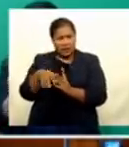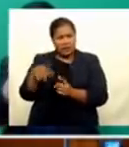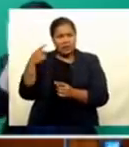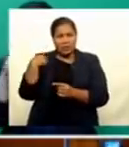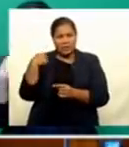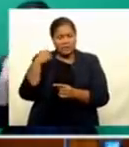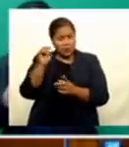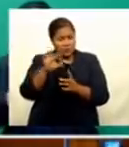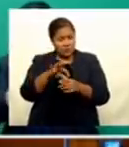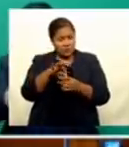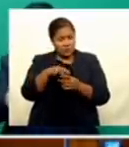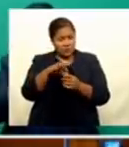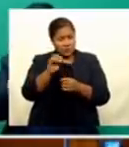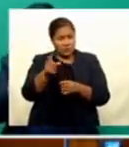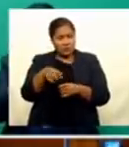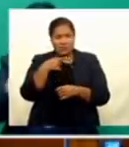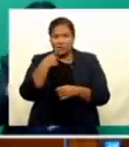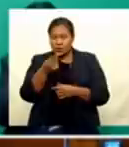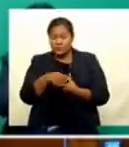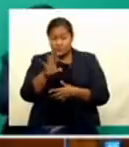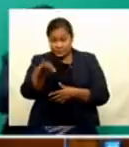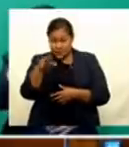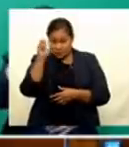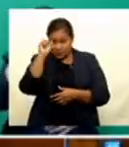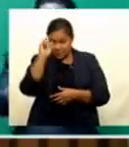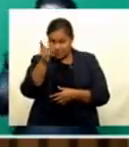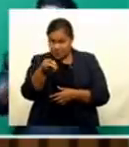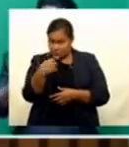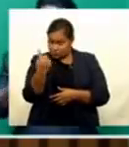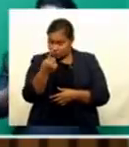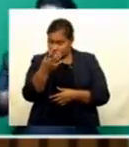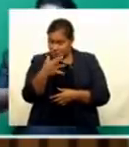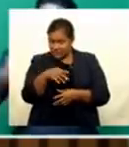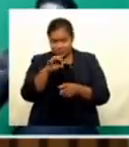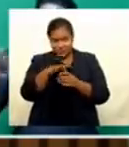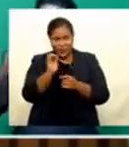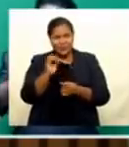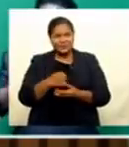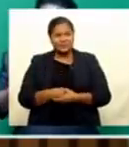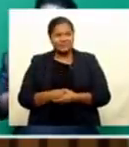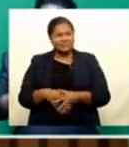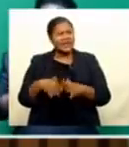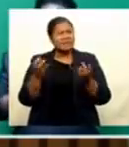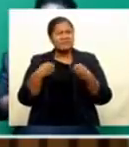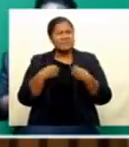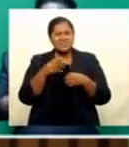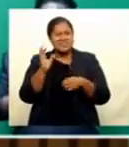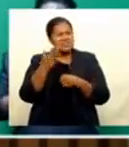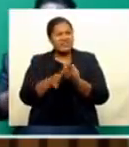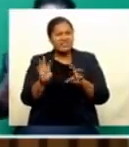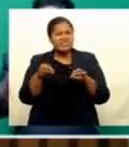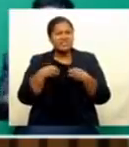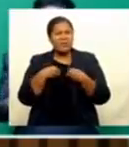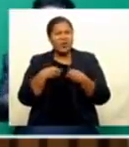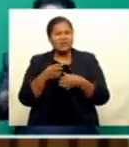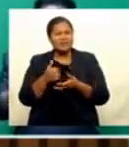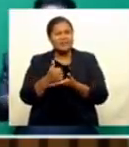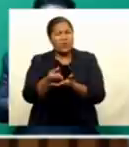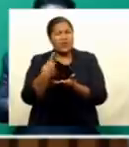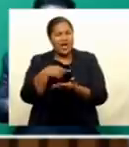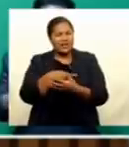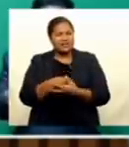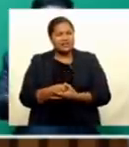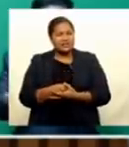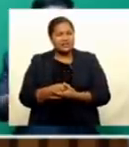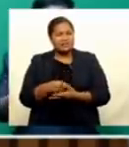told, remember that whom you have to vote. Big businesses don't support us. Individuals who may own companies, the money